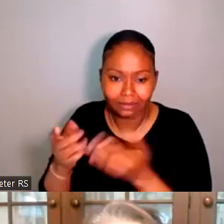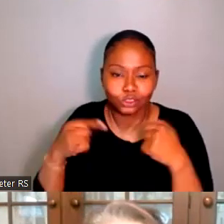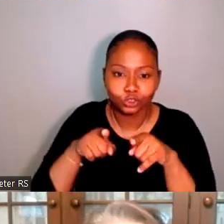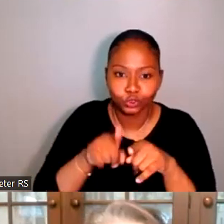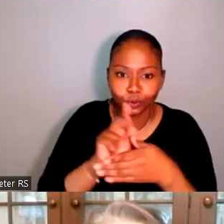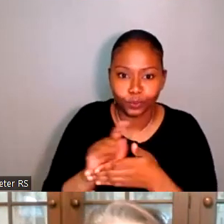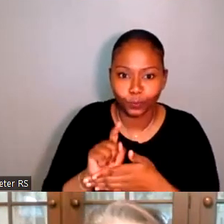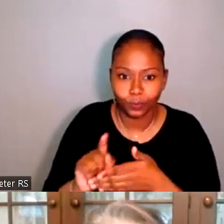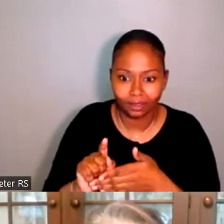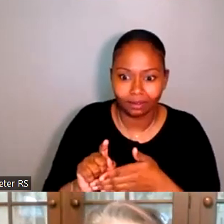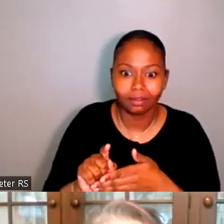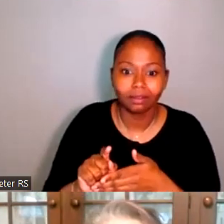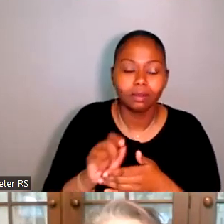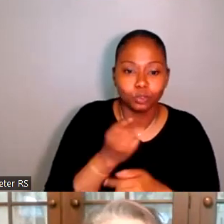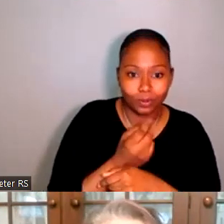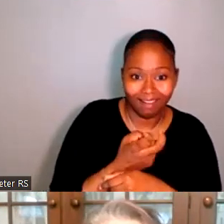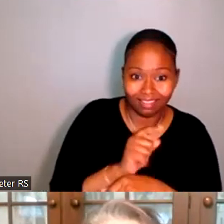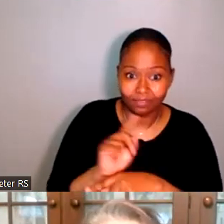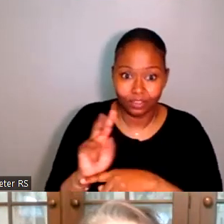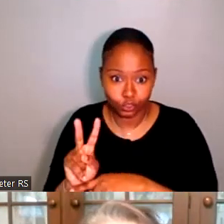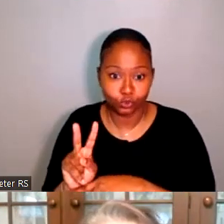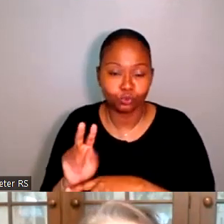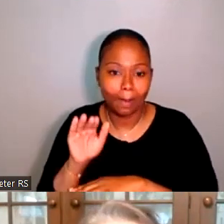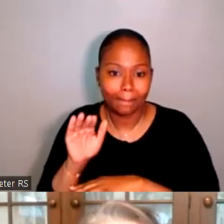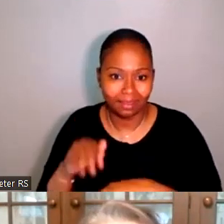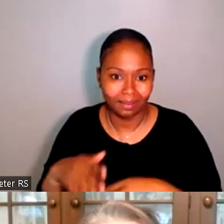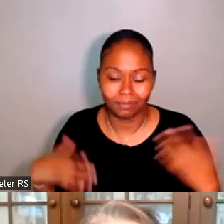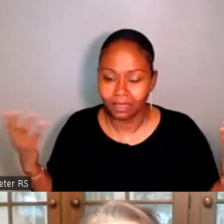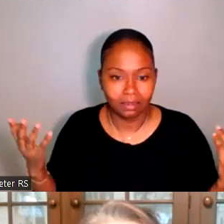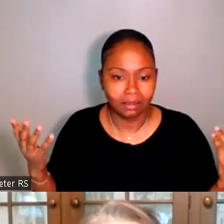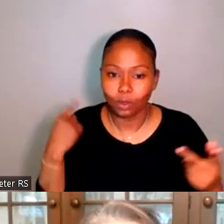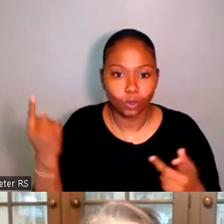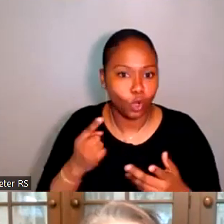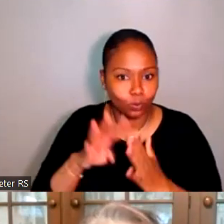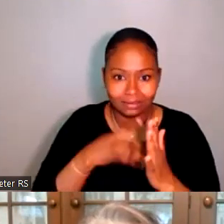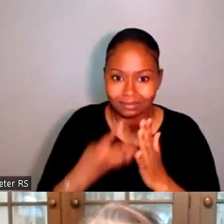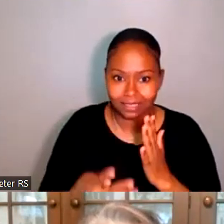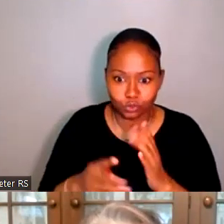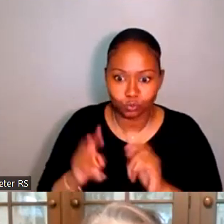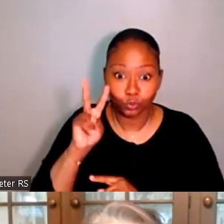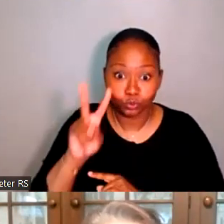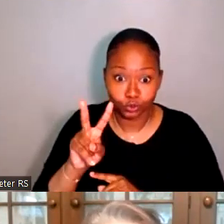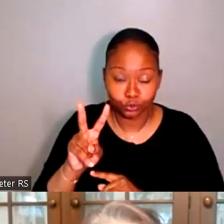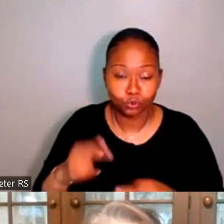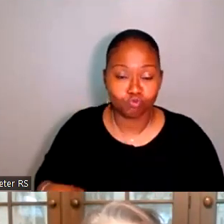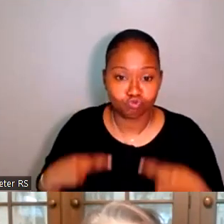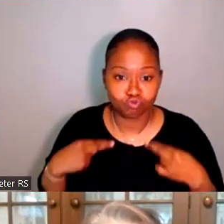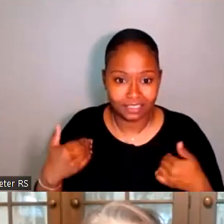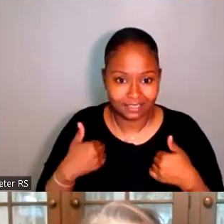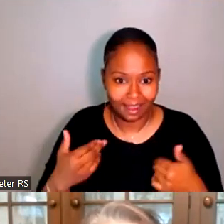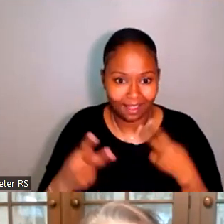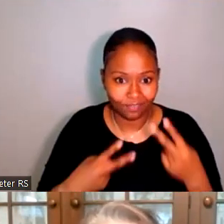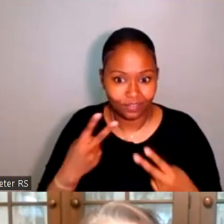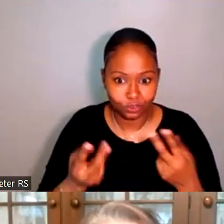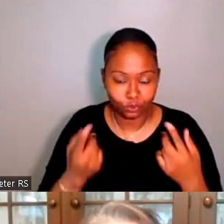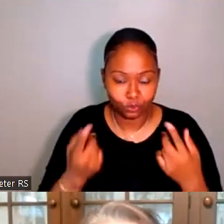week between 11 and 2 p.m. They would only schedule 2 residents to have visitors during that